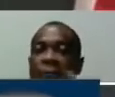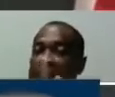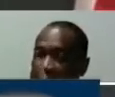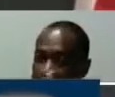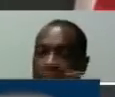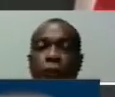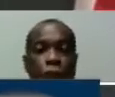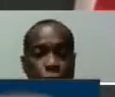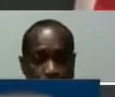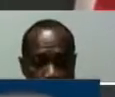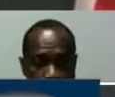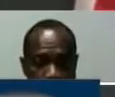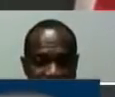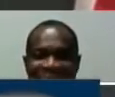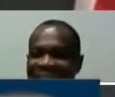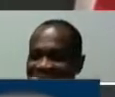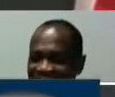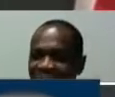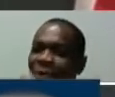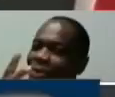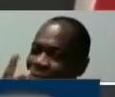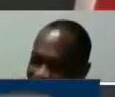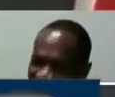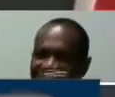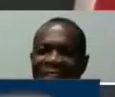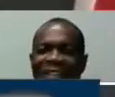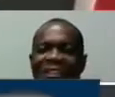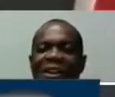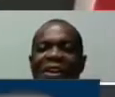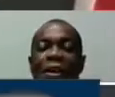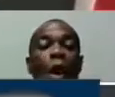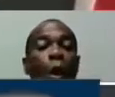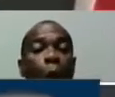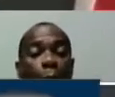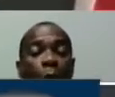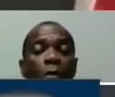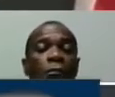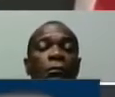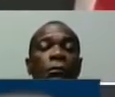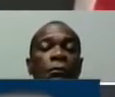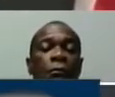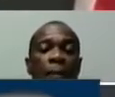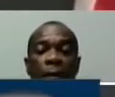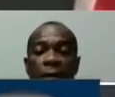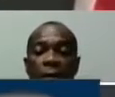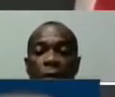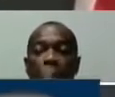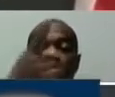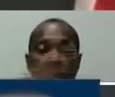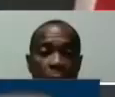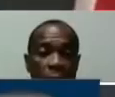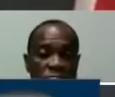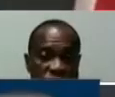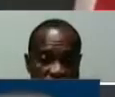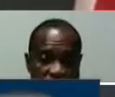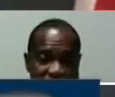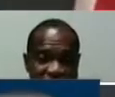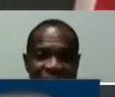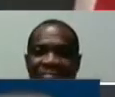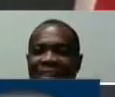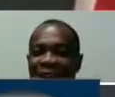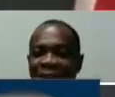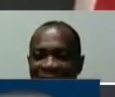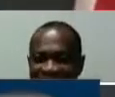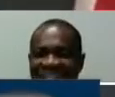which the vaccination brings, it was determined that we needed to extend that vaccination exercise into a